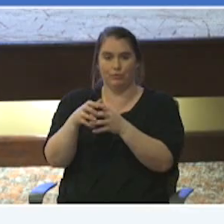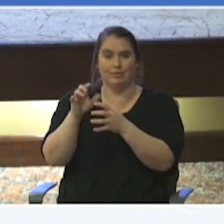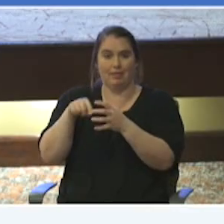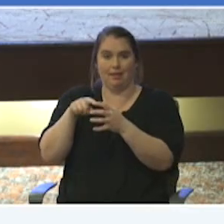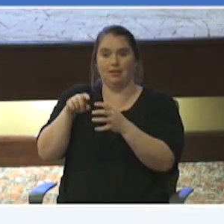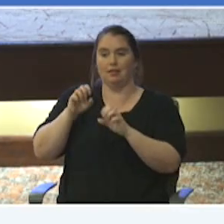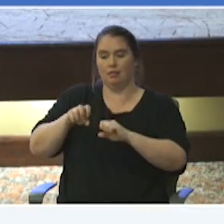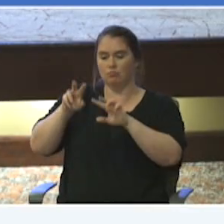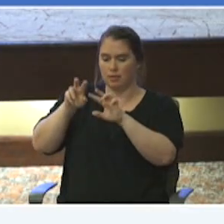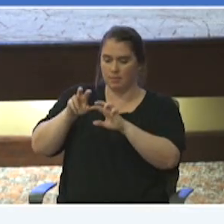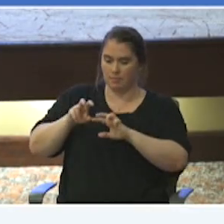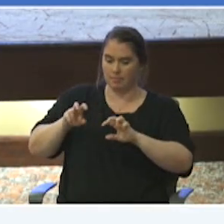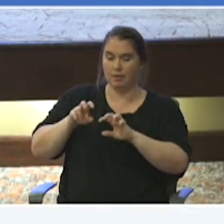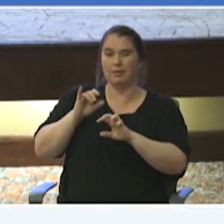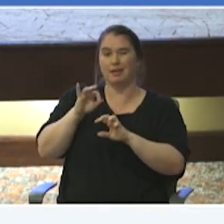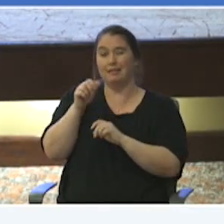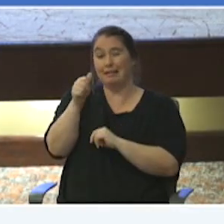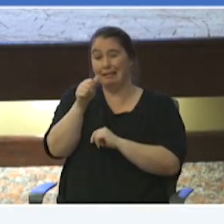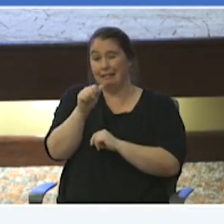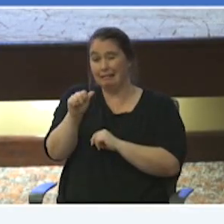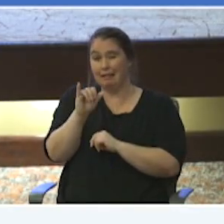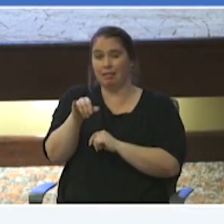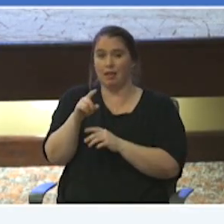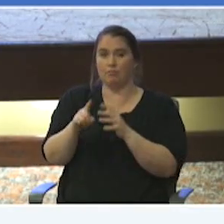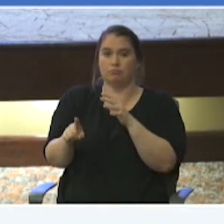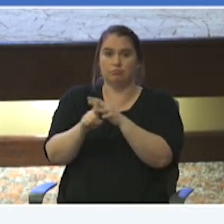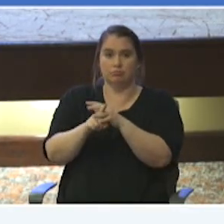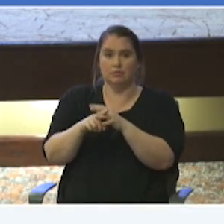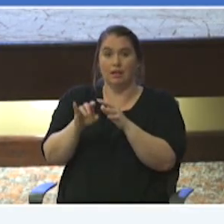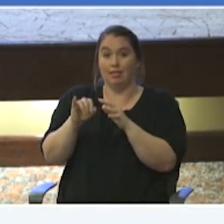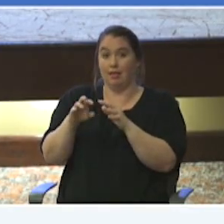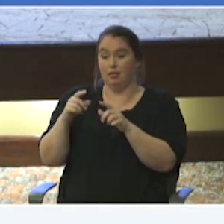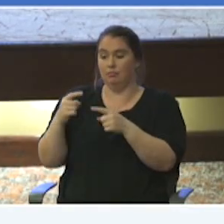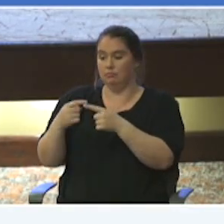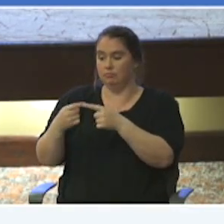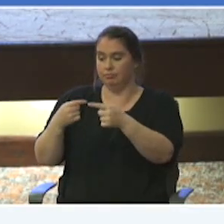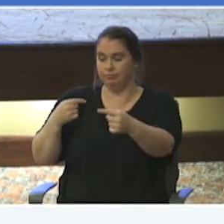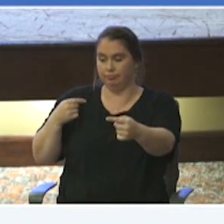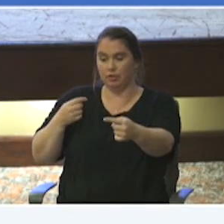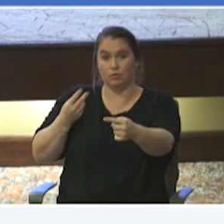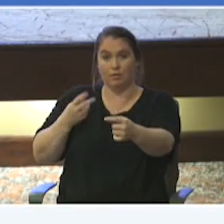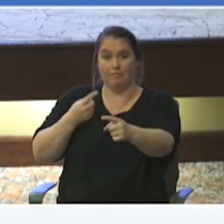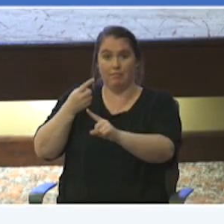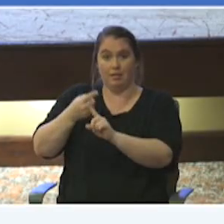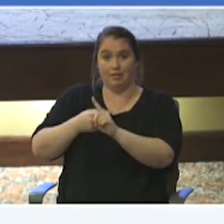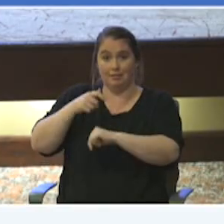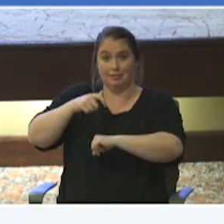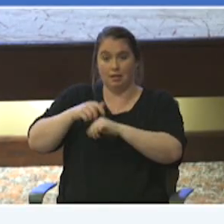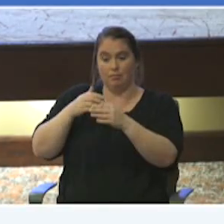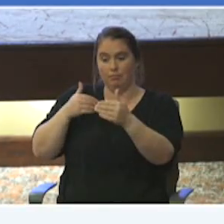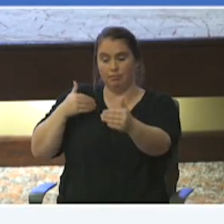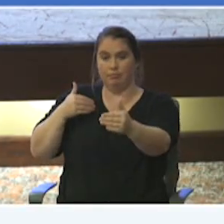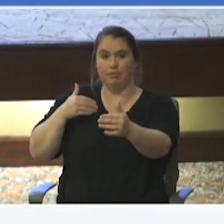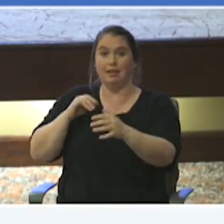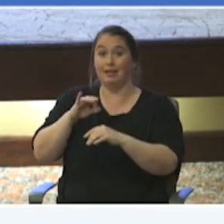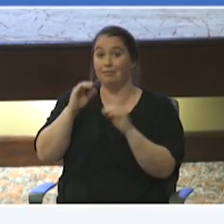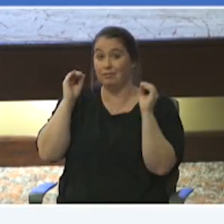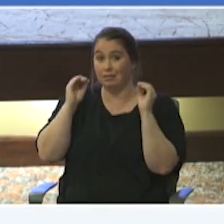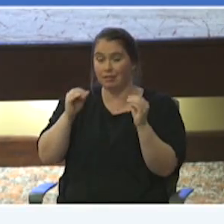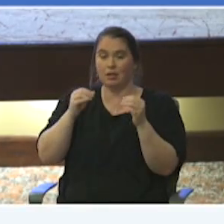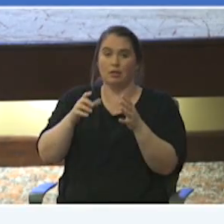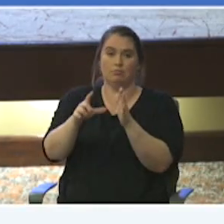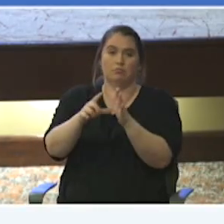at it. And if there's anything that needs to be addressed during that 12 months, we'll address it. If not, then it's automatically